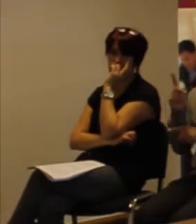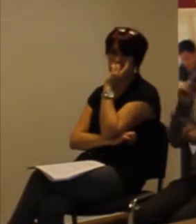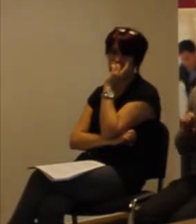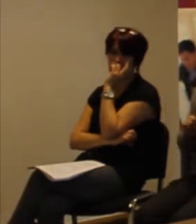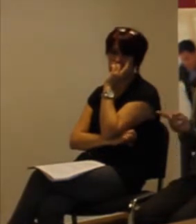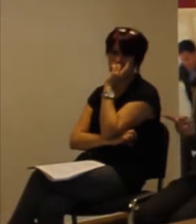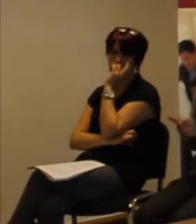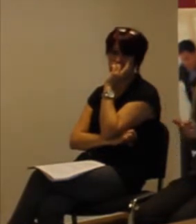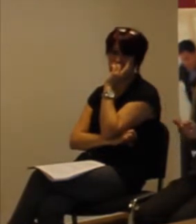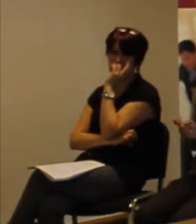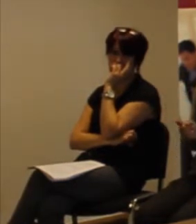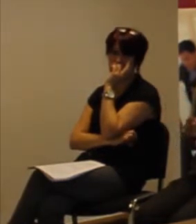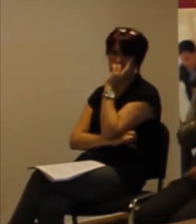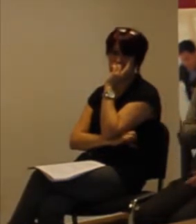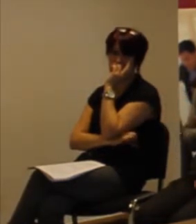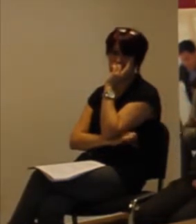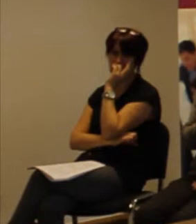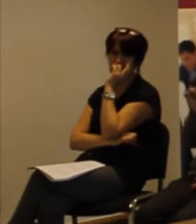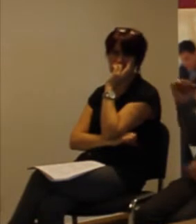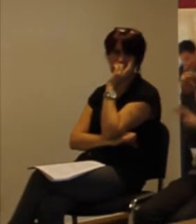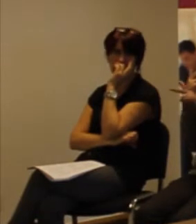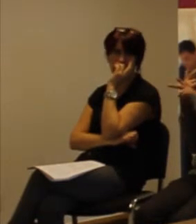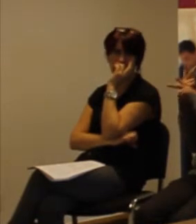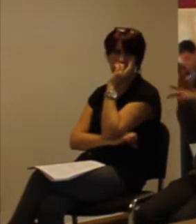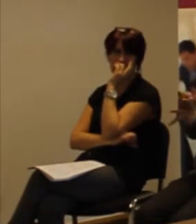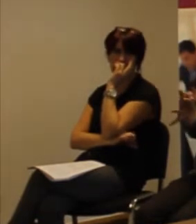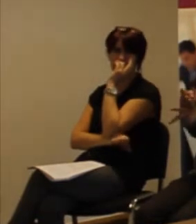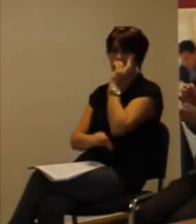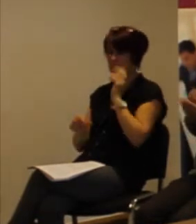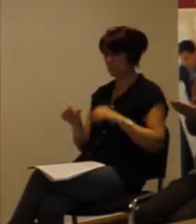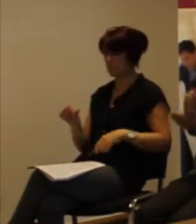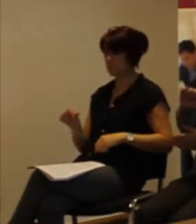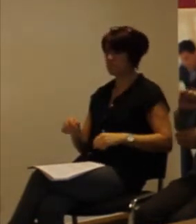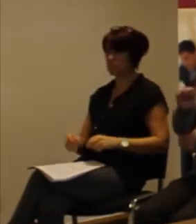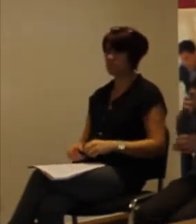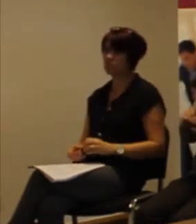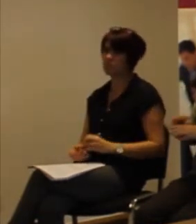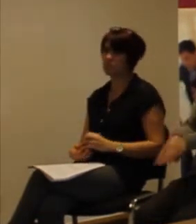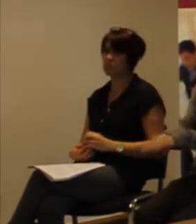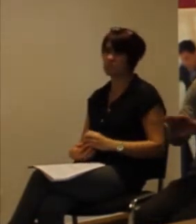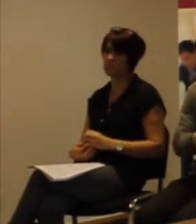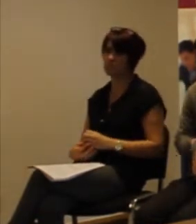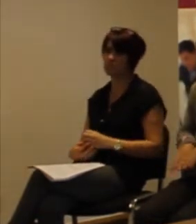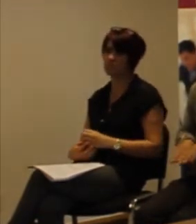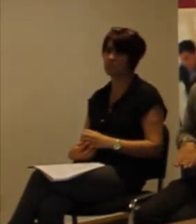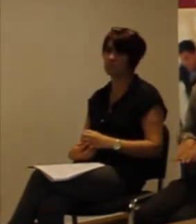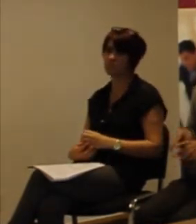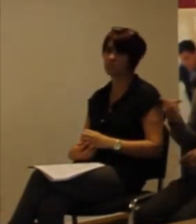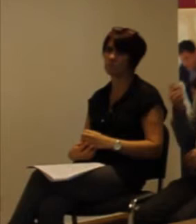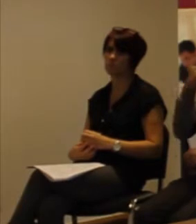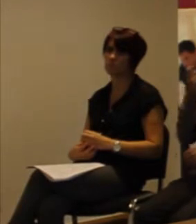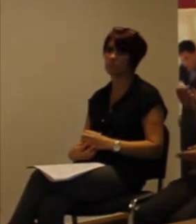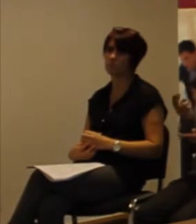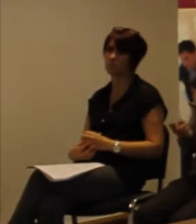invigilator is going to. The invigilator is someone who is there to make sure quality is maintained by the scribe. So it's someone who's there to verify